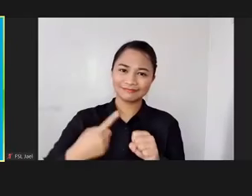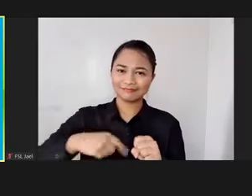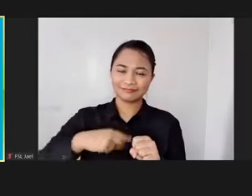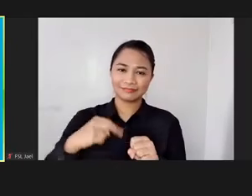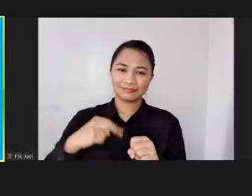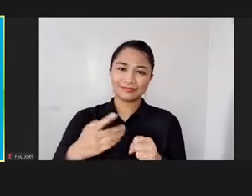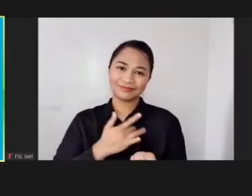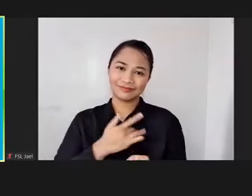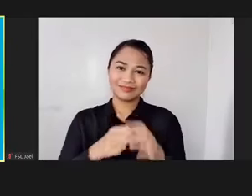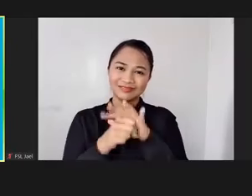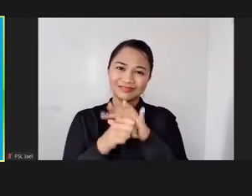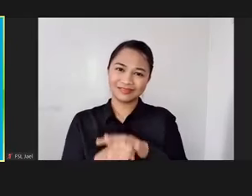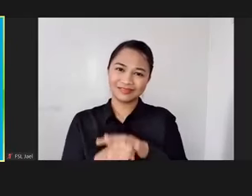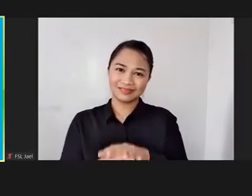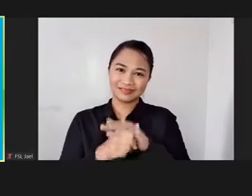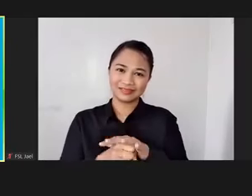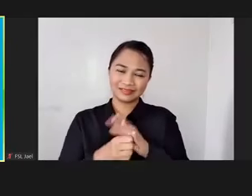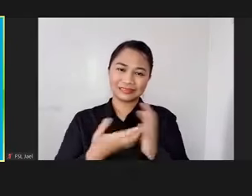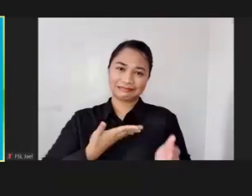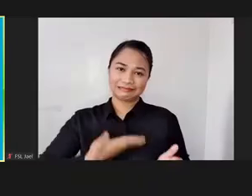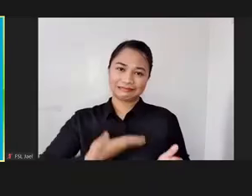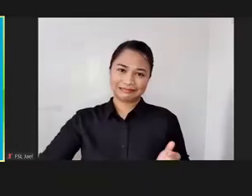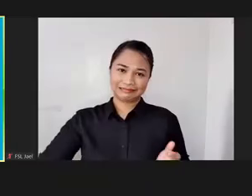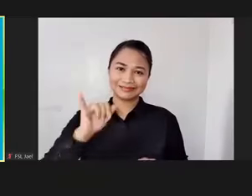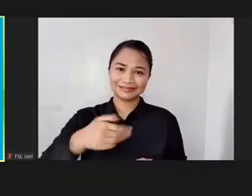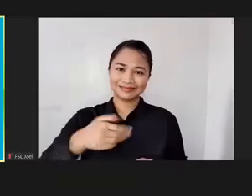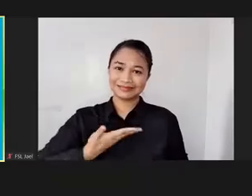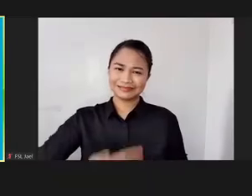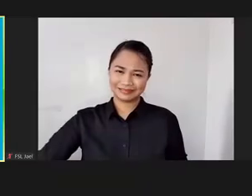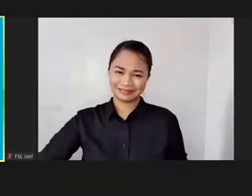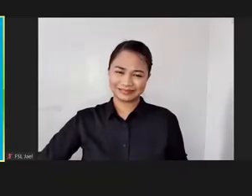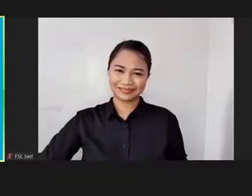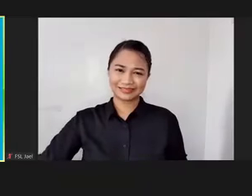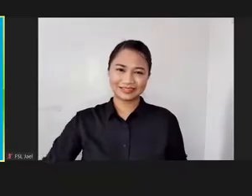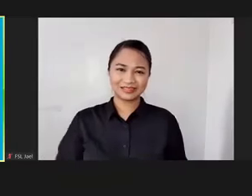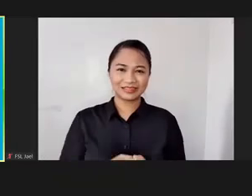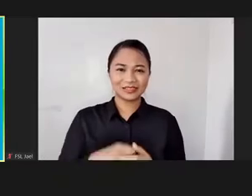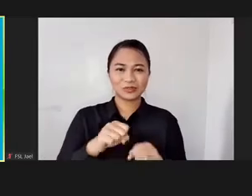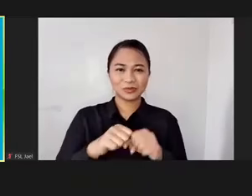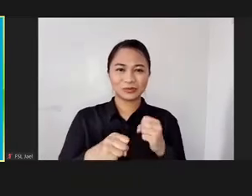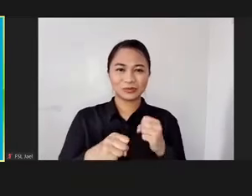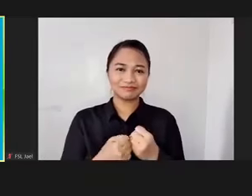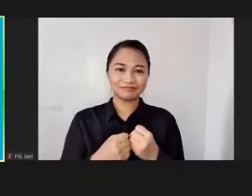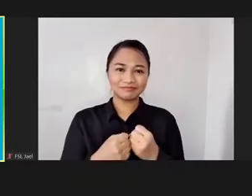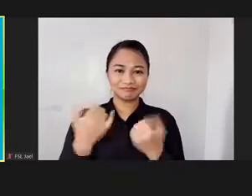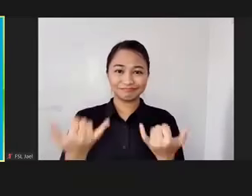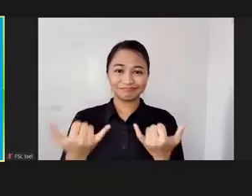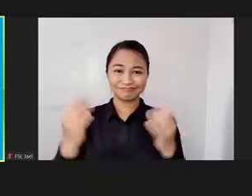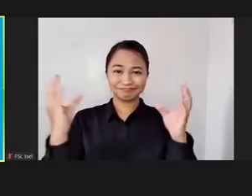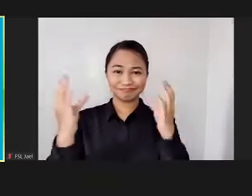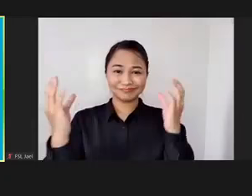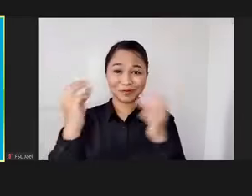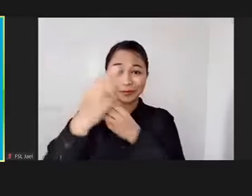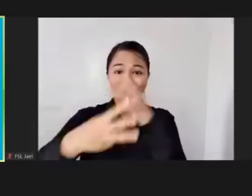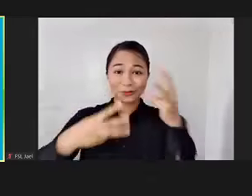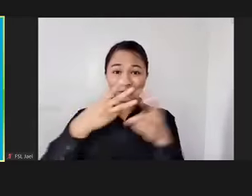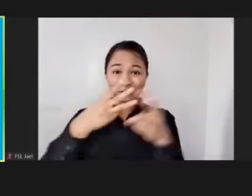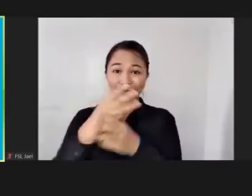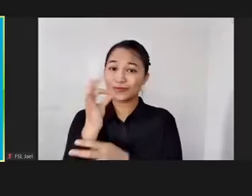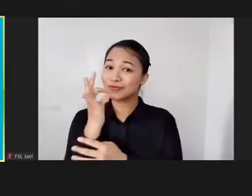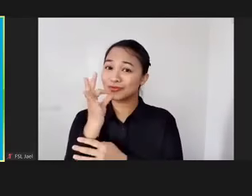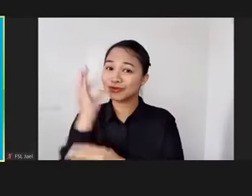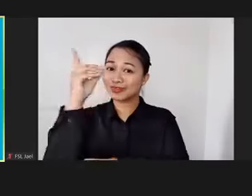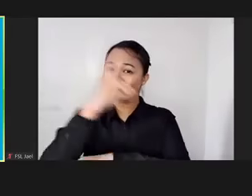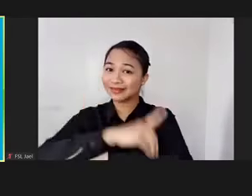it's such a timely moment to talk about hunger. And just about a few days ago, Gawatelinga organized an